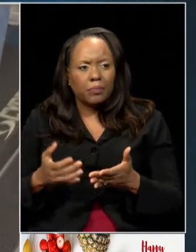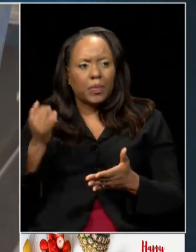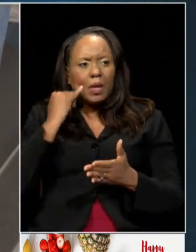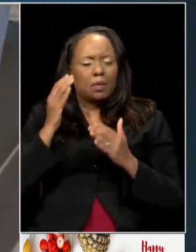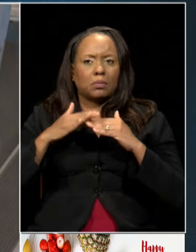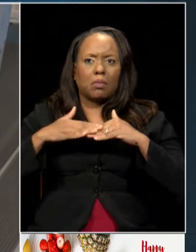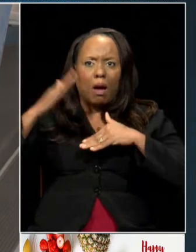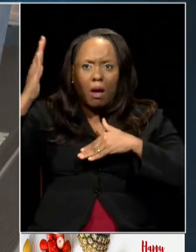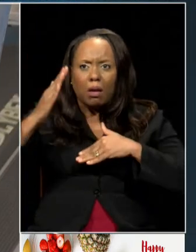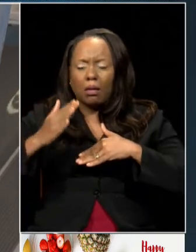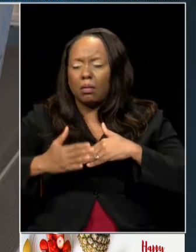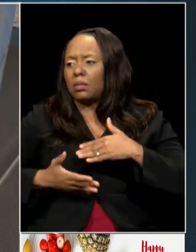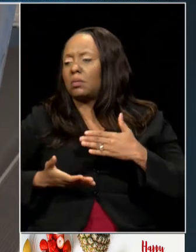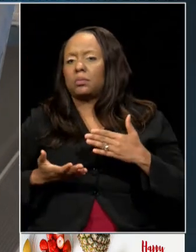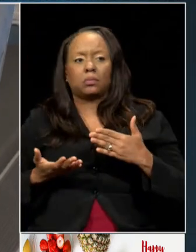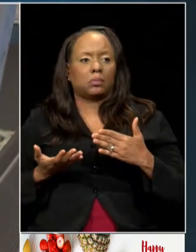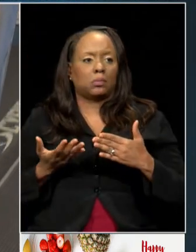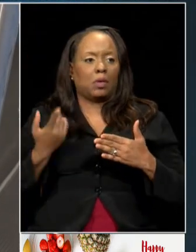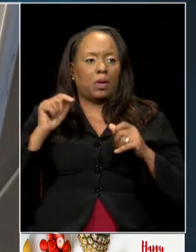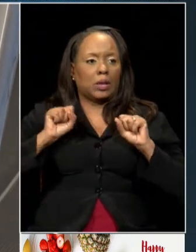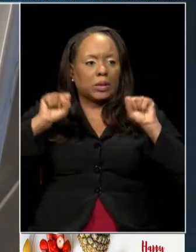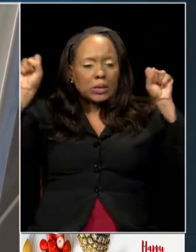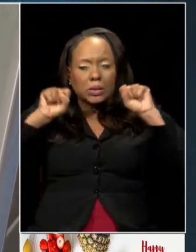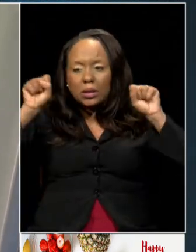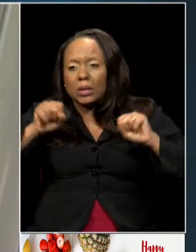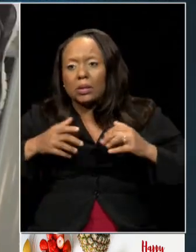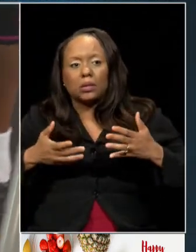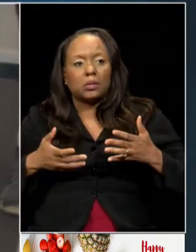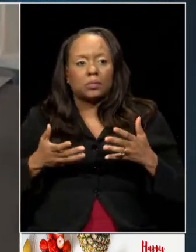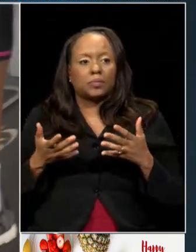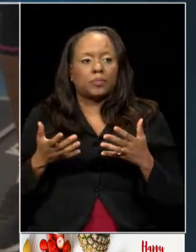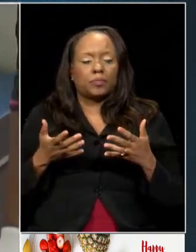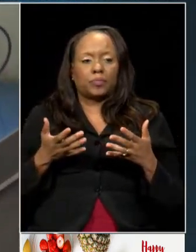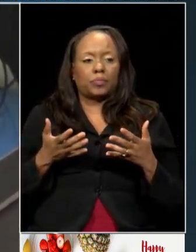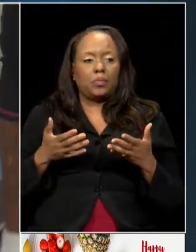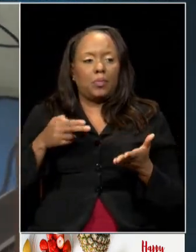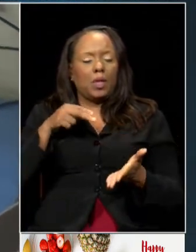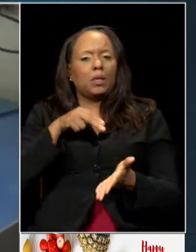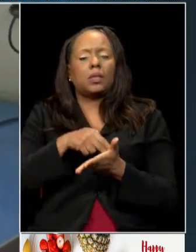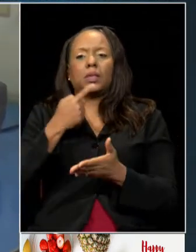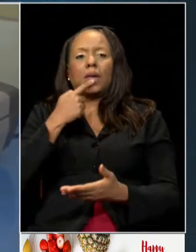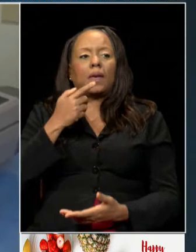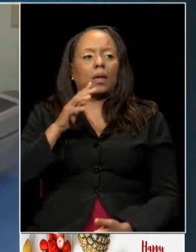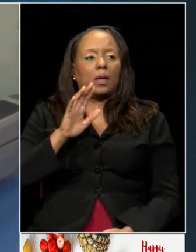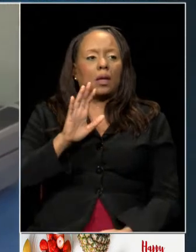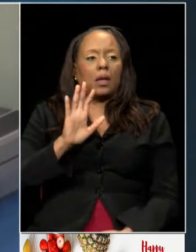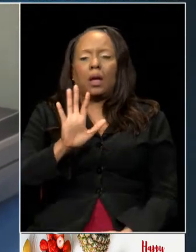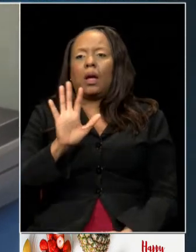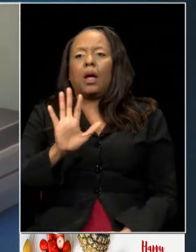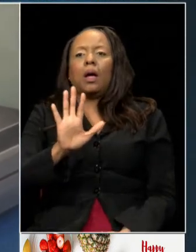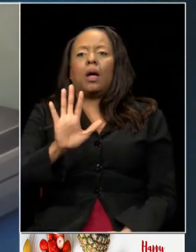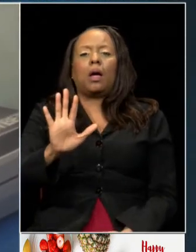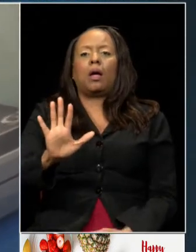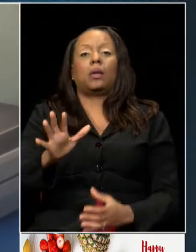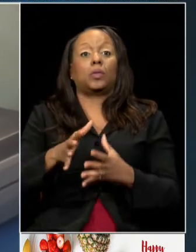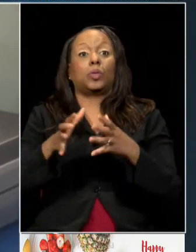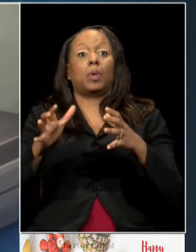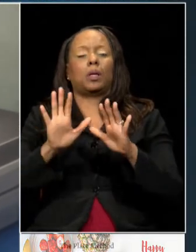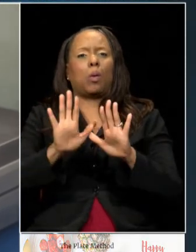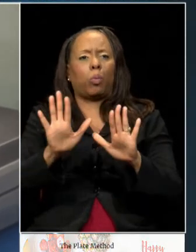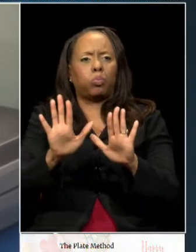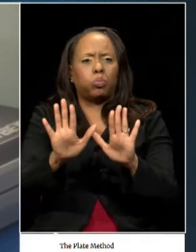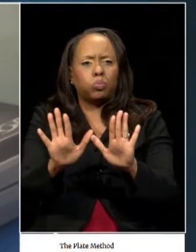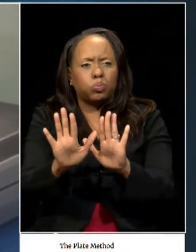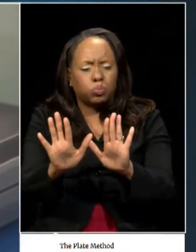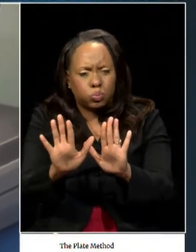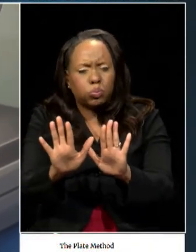high for their exercise prescription, the nurse can then tell them, you know, you're going a little bit too much, you just need to back